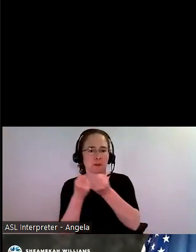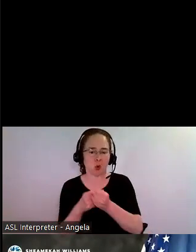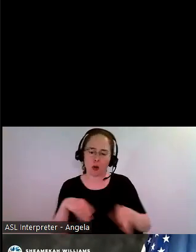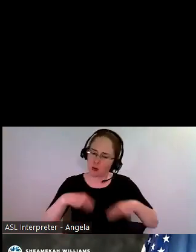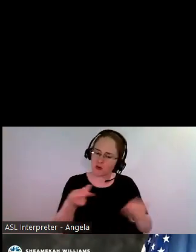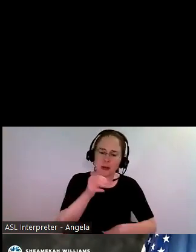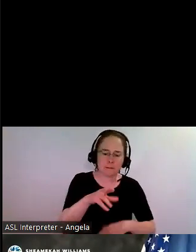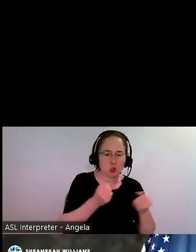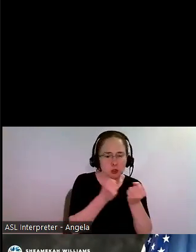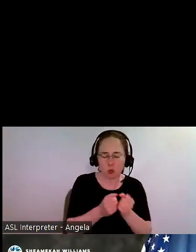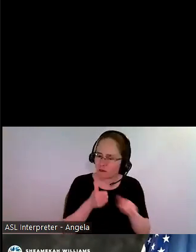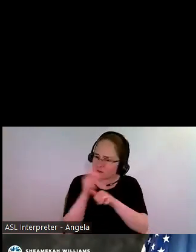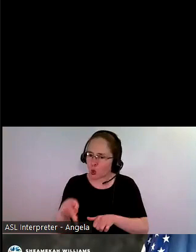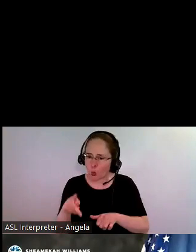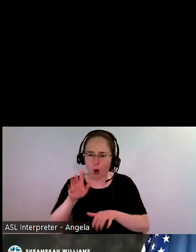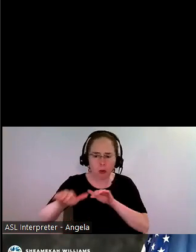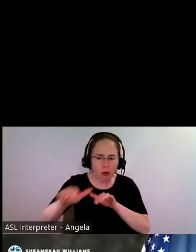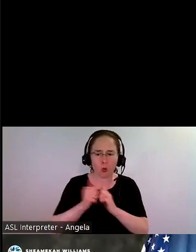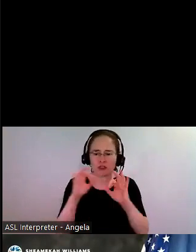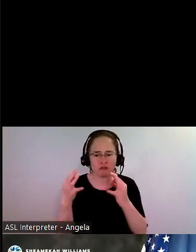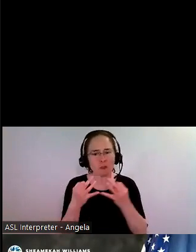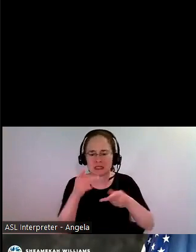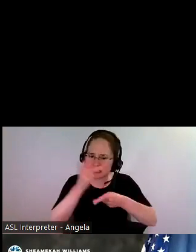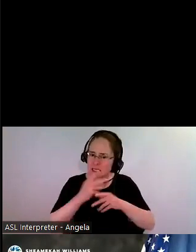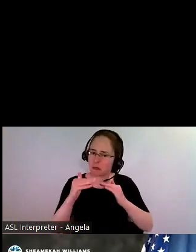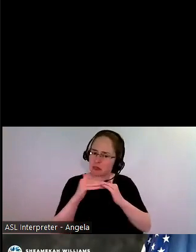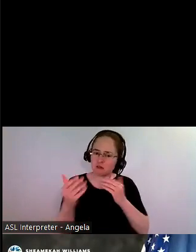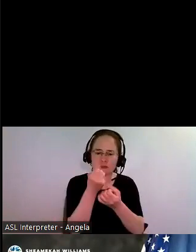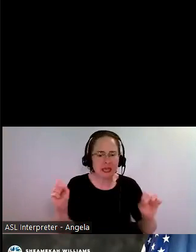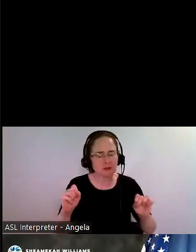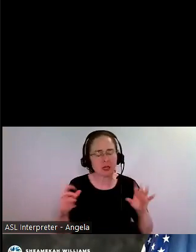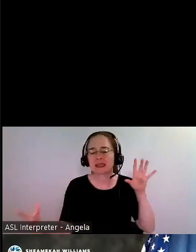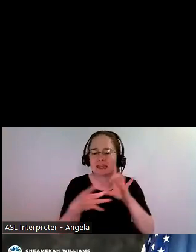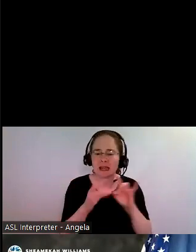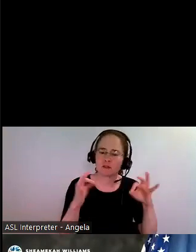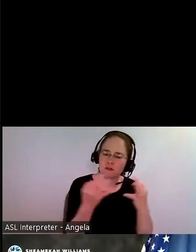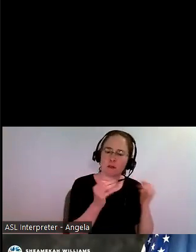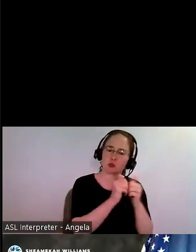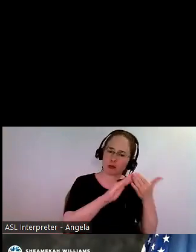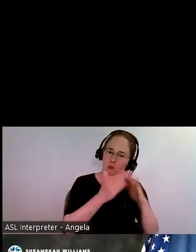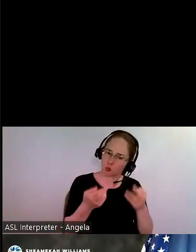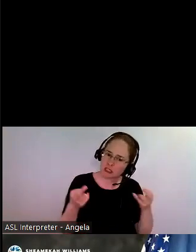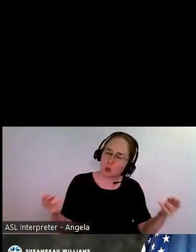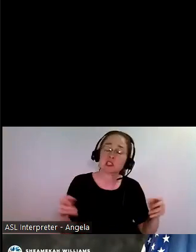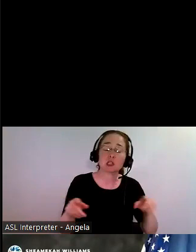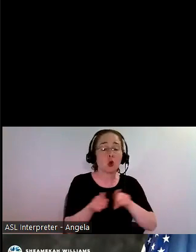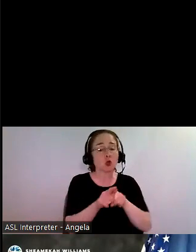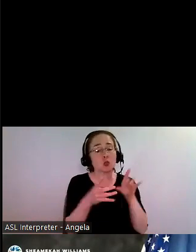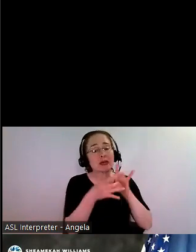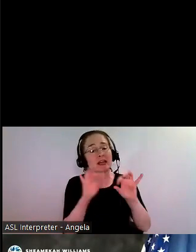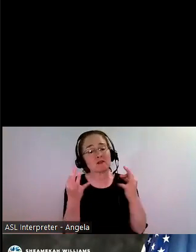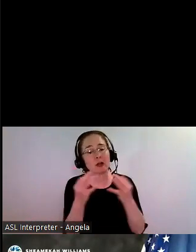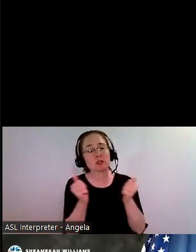You're following up with these families in order to maintain the level of safety. You're connecting them to the community resources, but also connecting them to